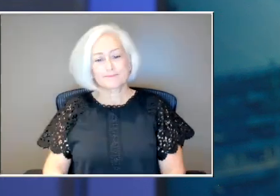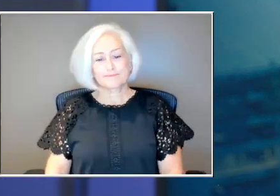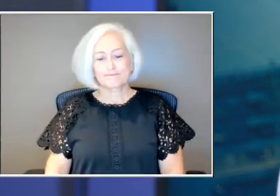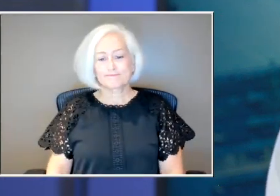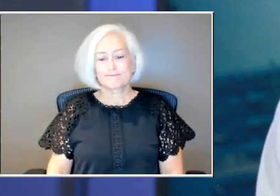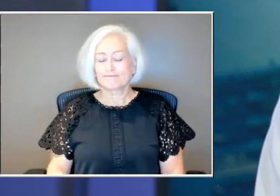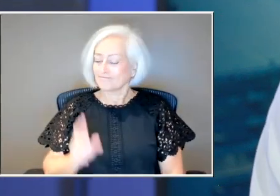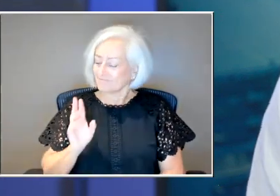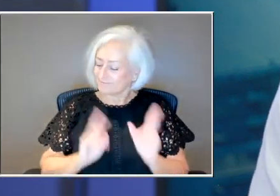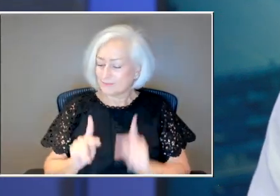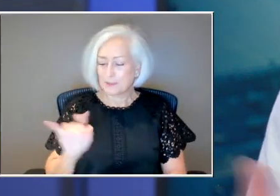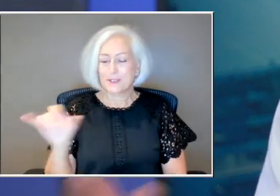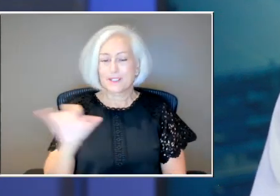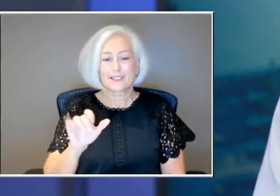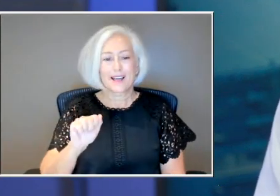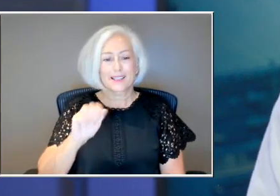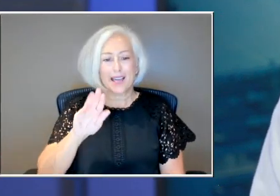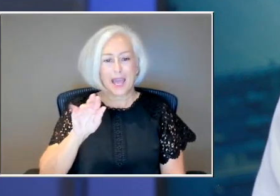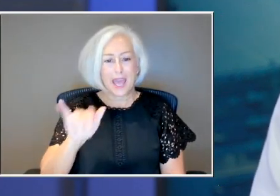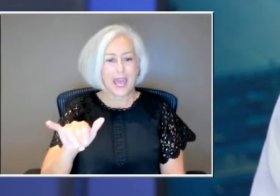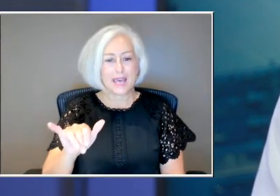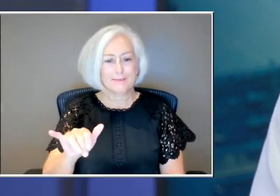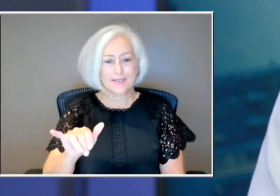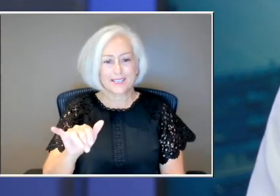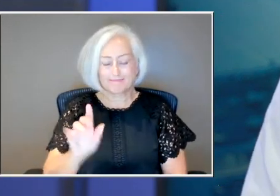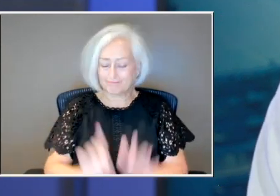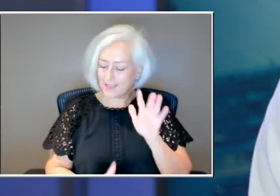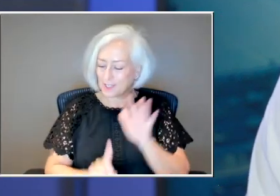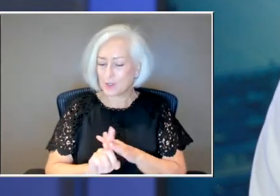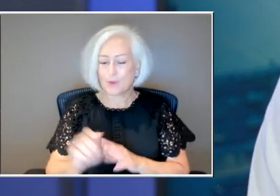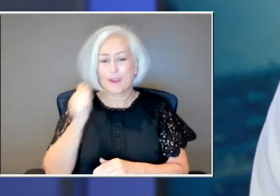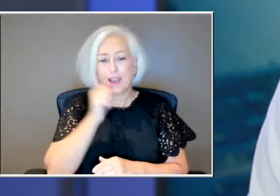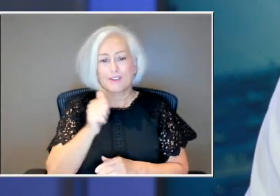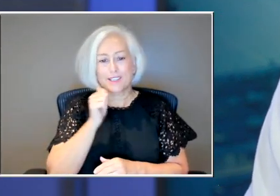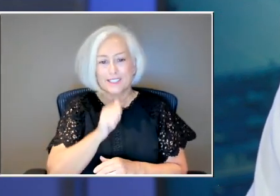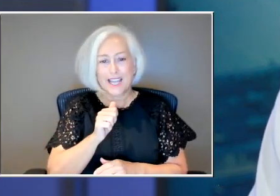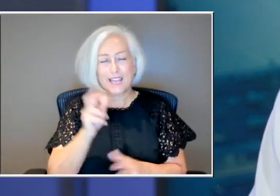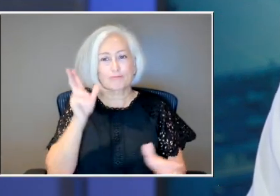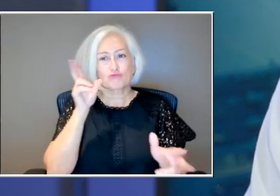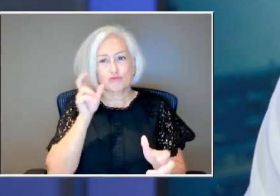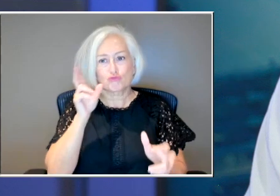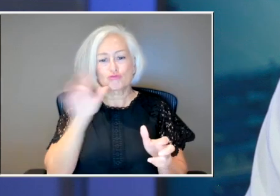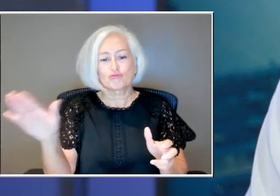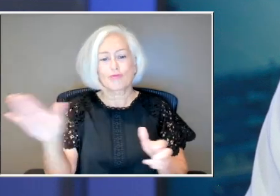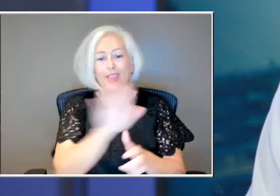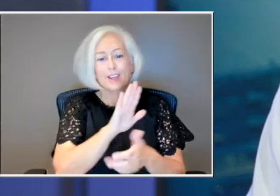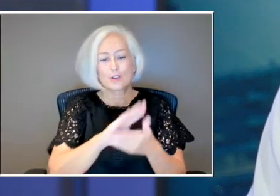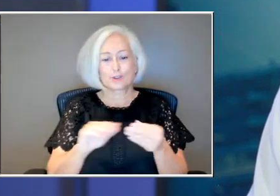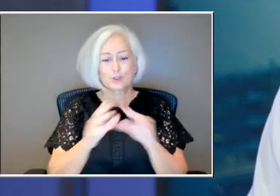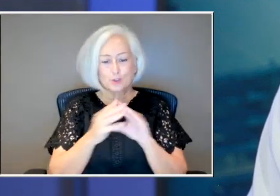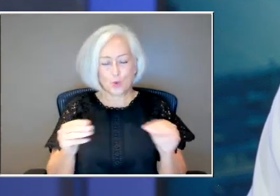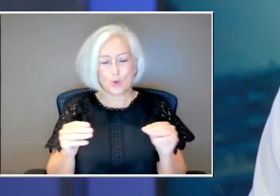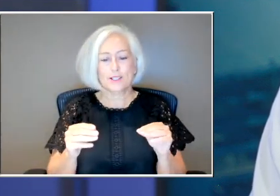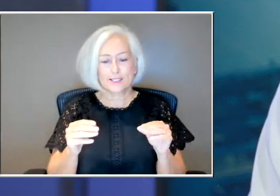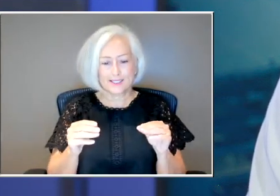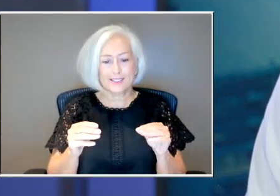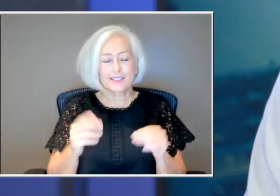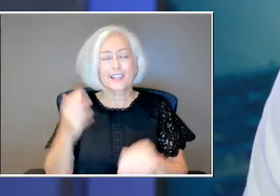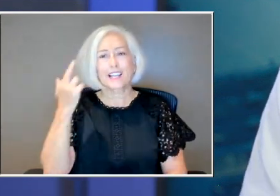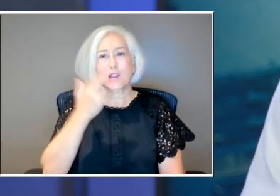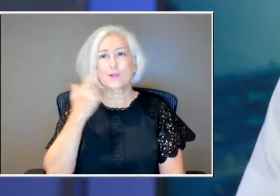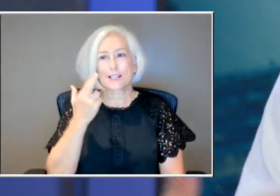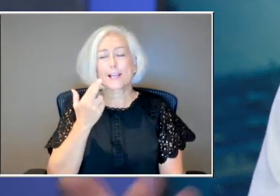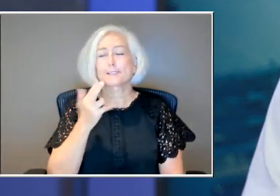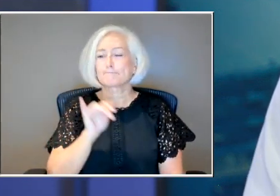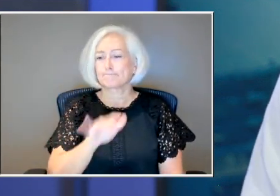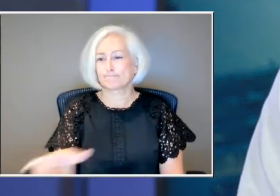Abby that I show up to work every day and hear these stories day after day. And, you know, I realize how frustrated they